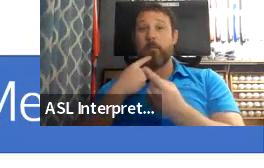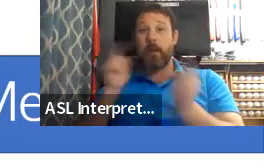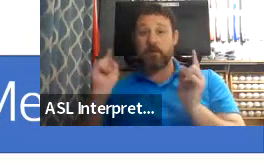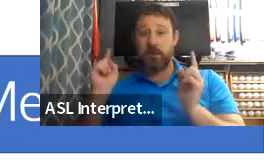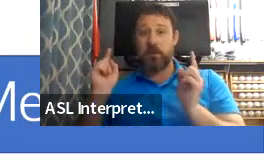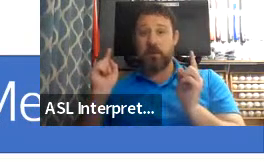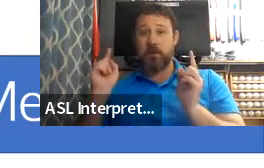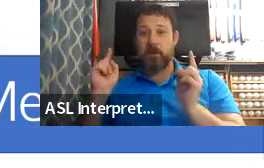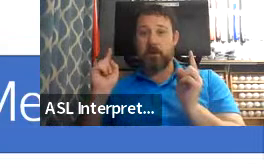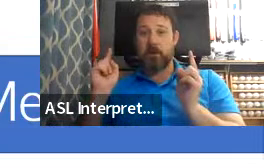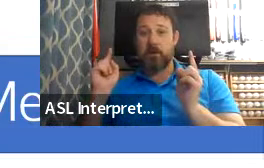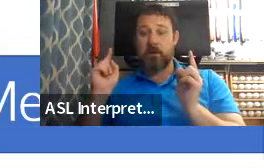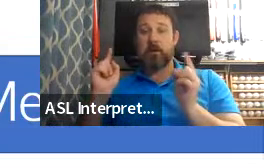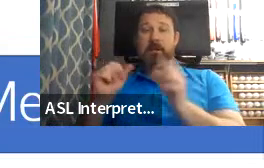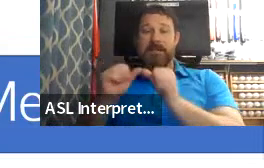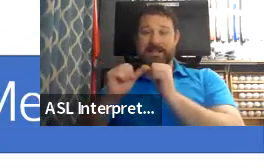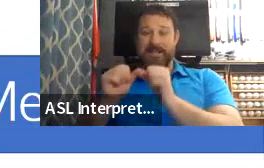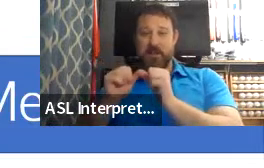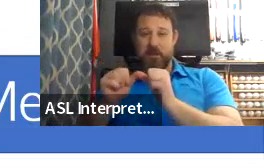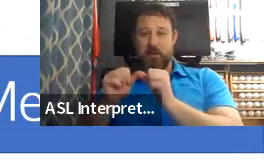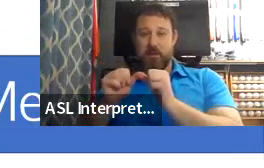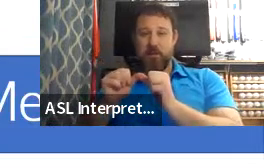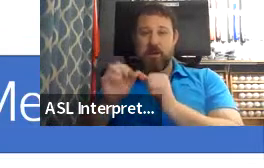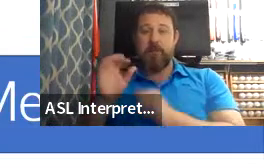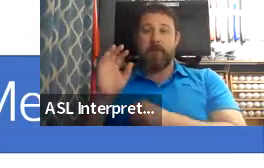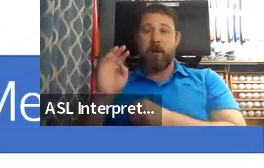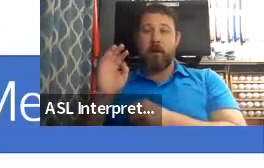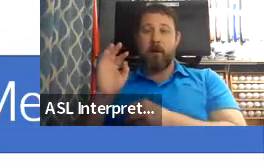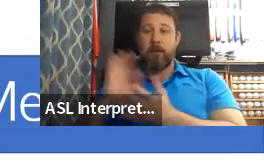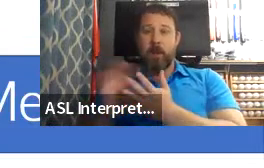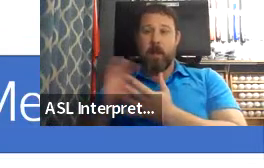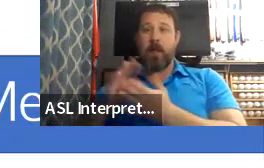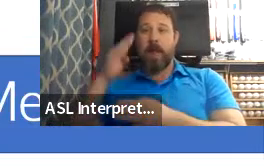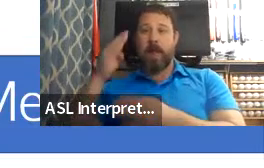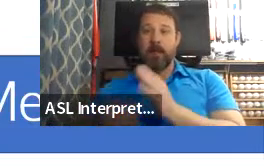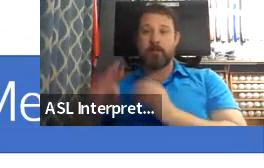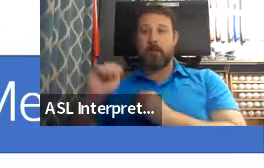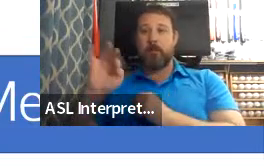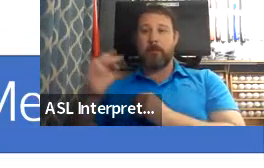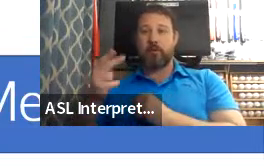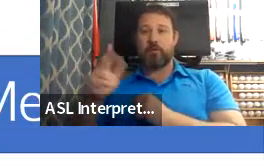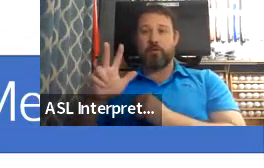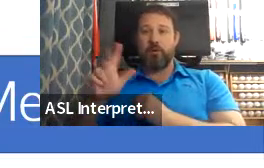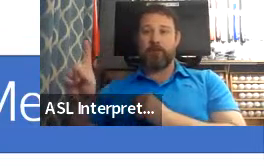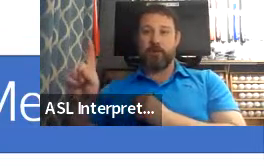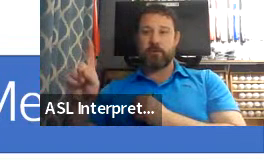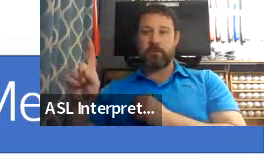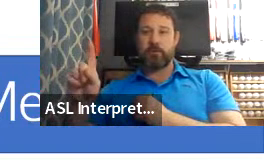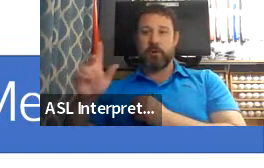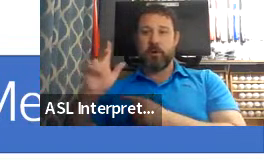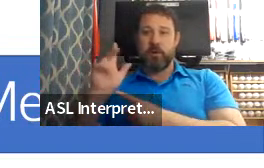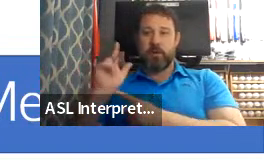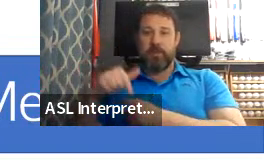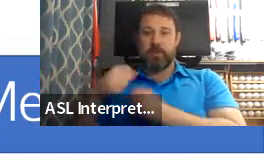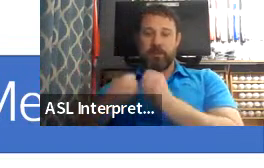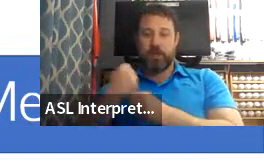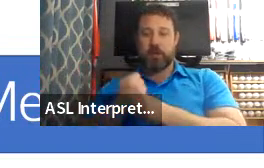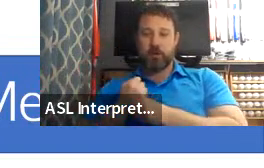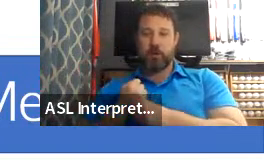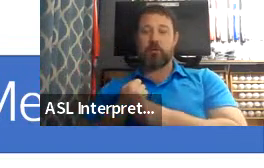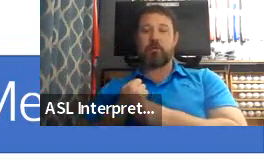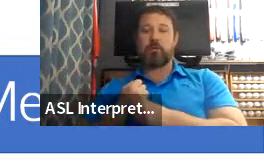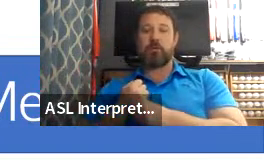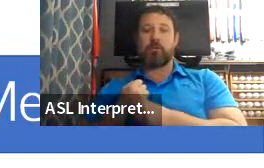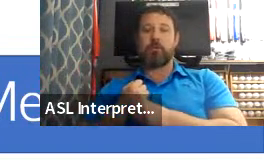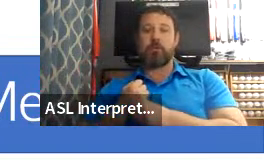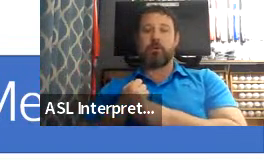earlier, the continuous coverage requirement for Medi-Cal is set to end on March 31st of 2023. So this